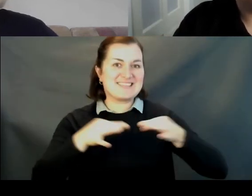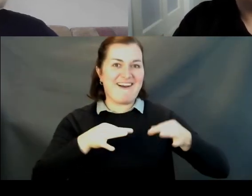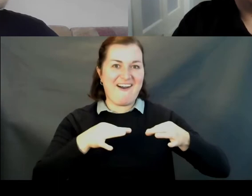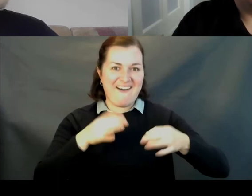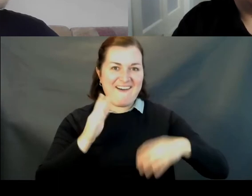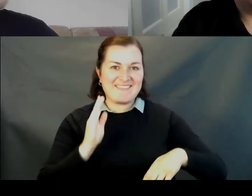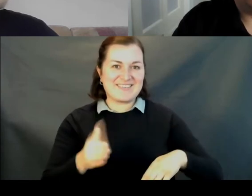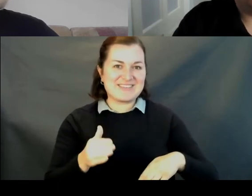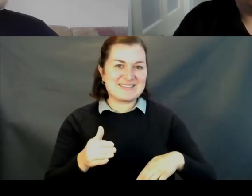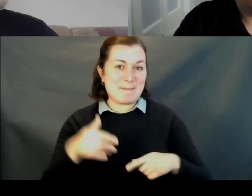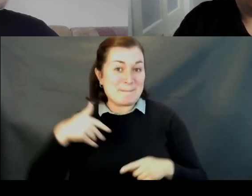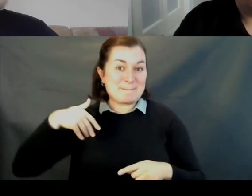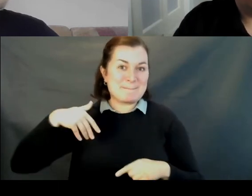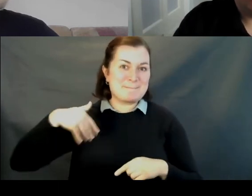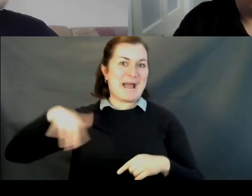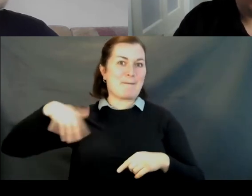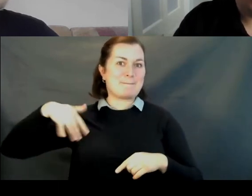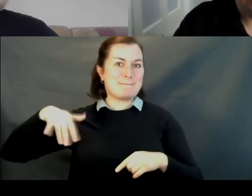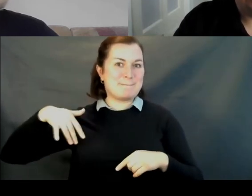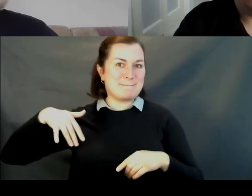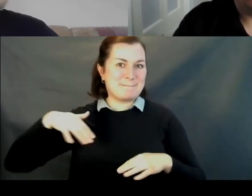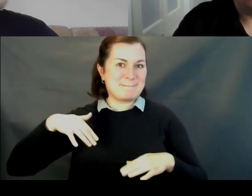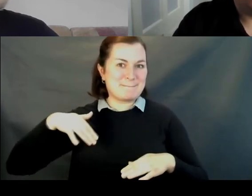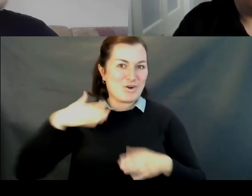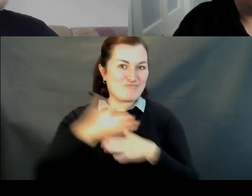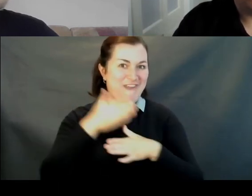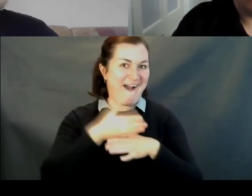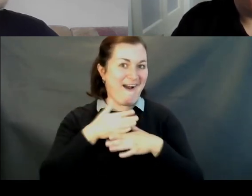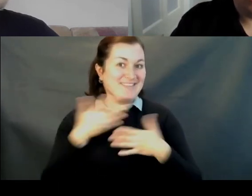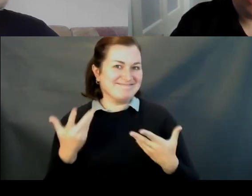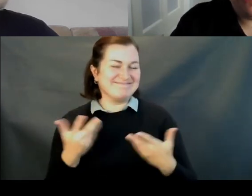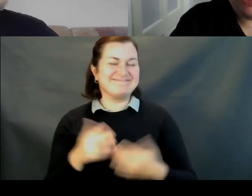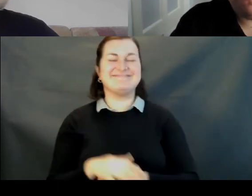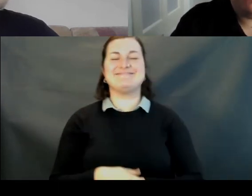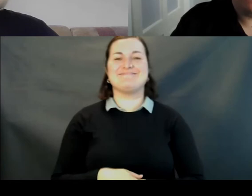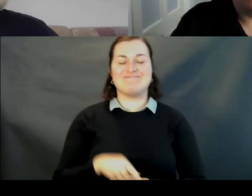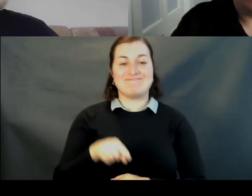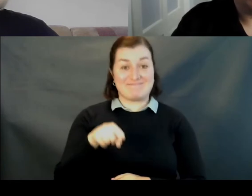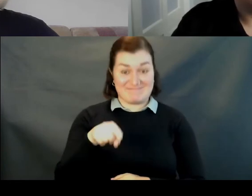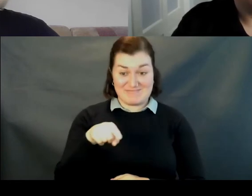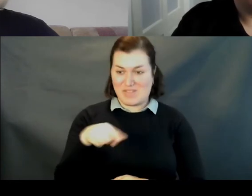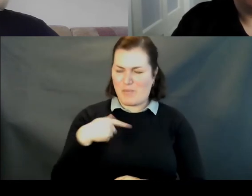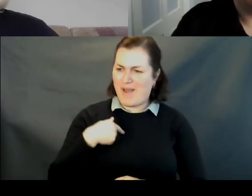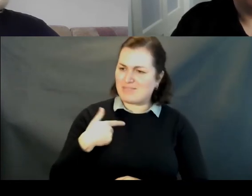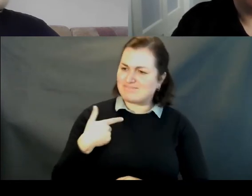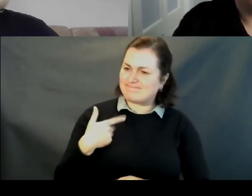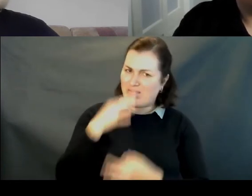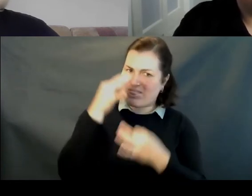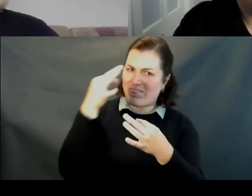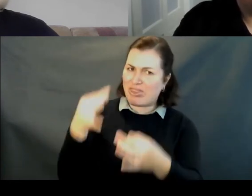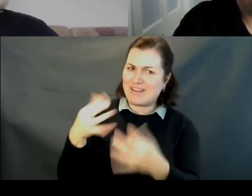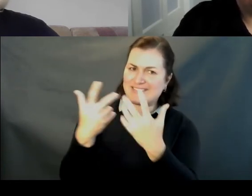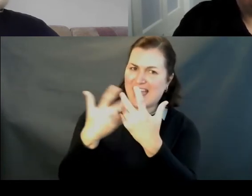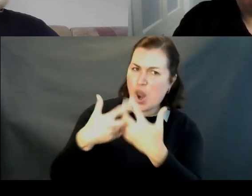idea. And that's where I fell in love with technology. And again, because I knew it was something that was accessible for my disability. Why didn't you